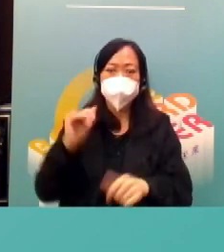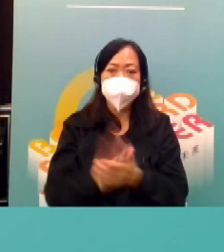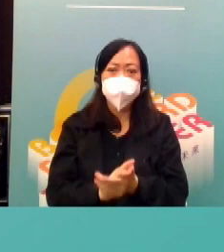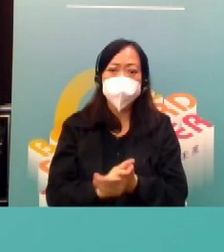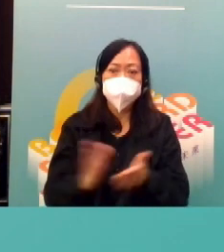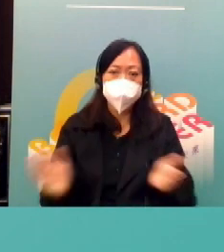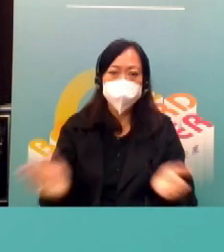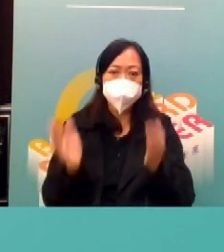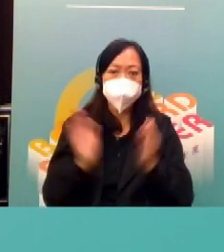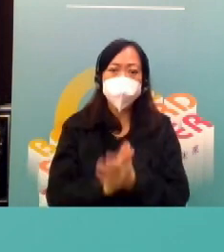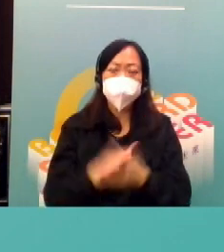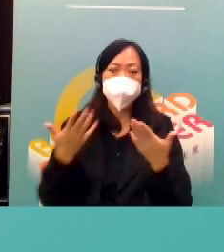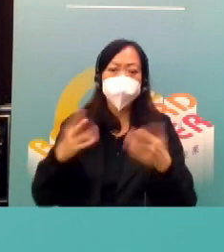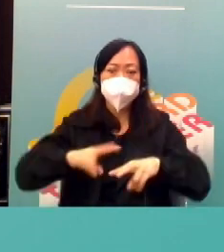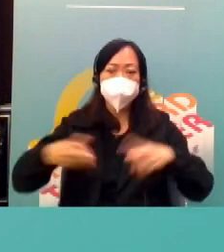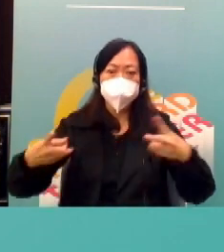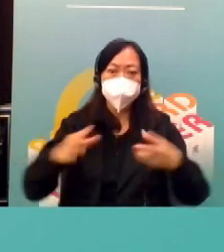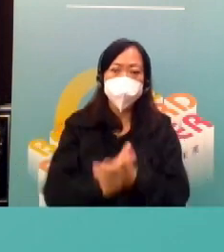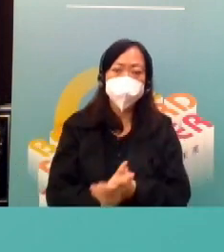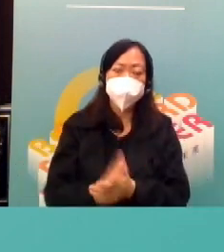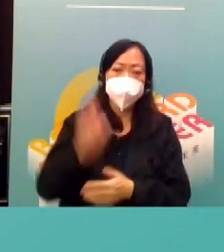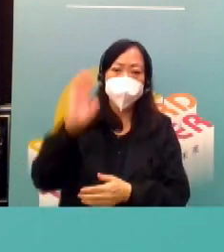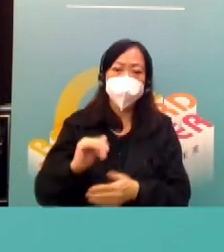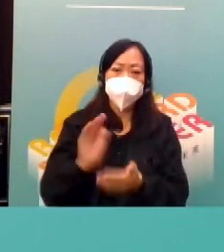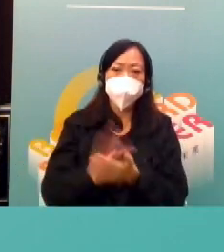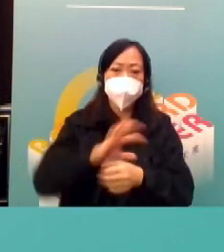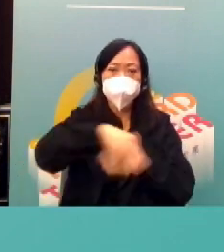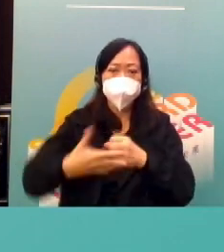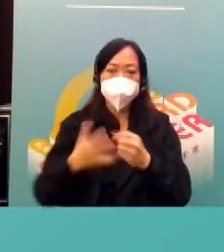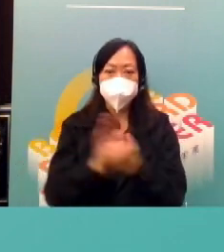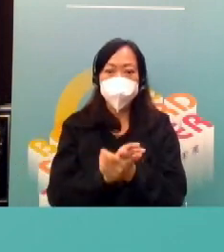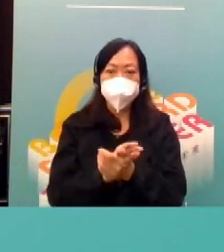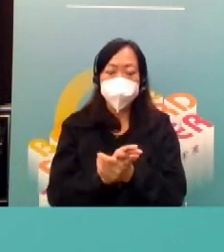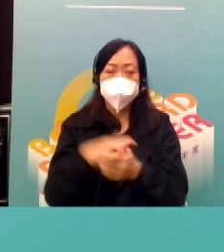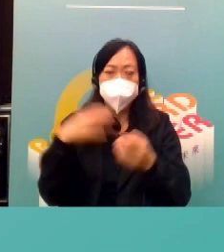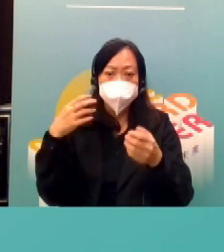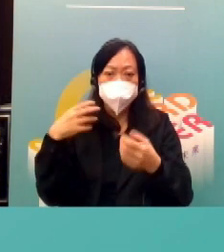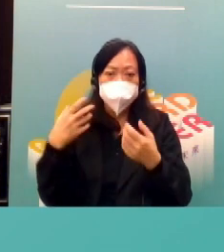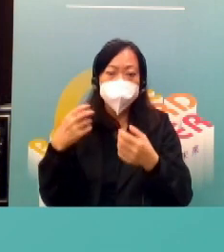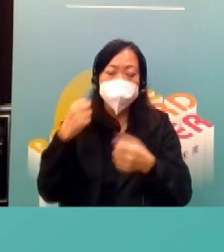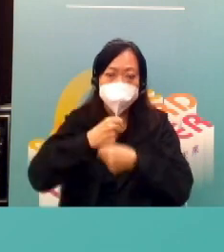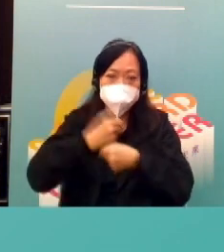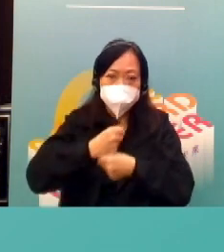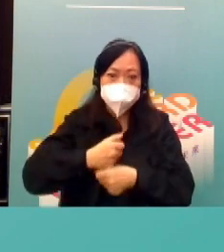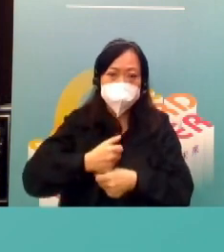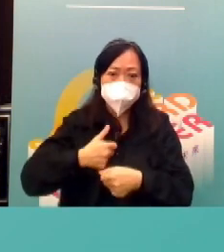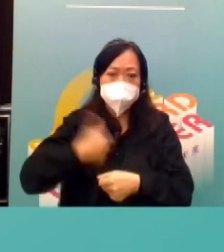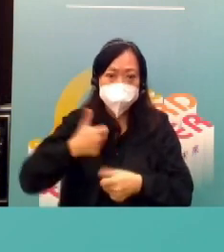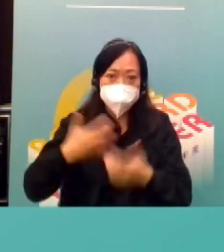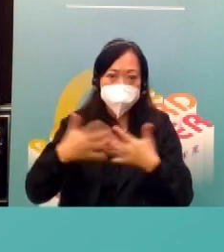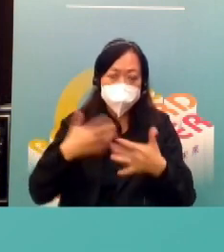the outcomes for people and planet. So clearly, in this particular regard, one of the first steps that government can be doing